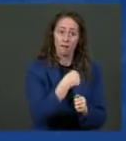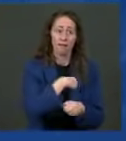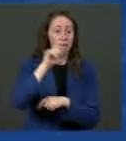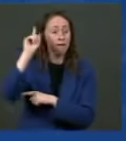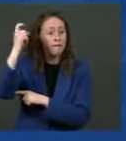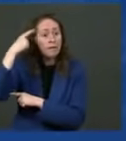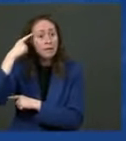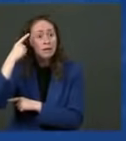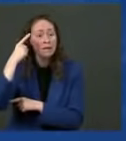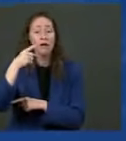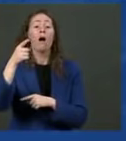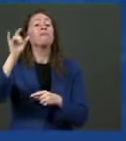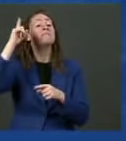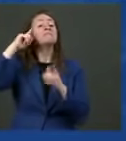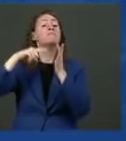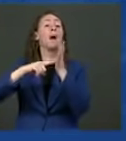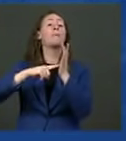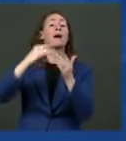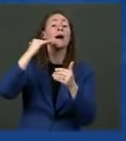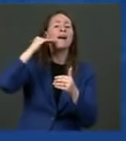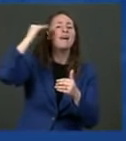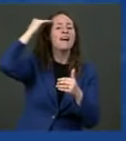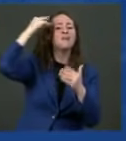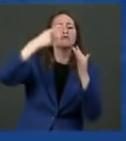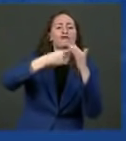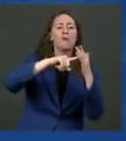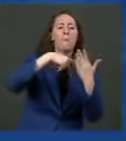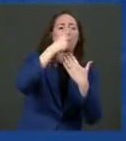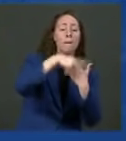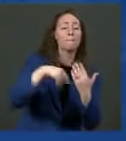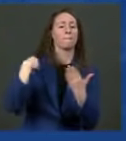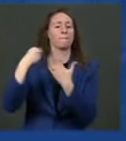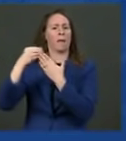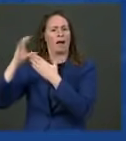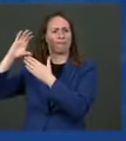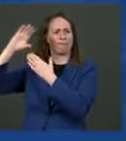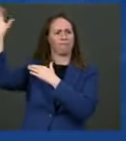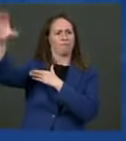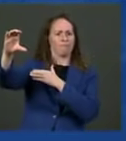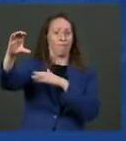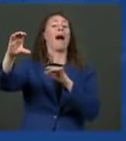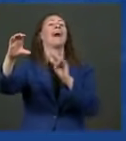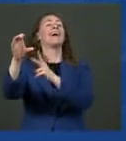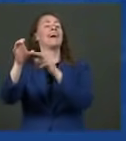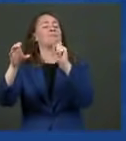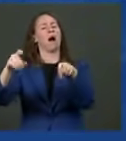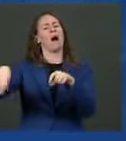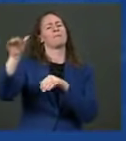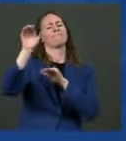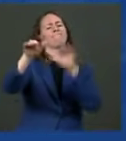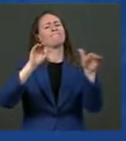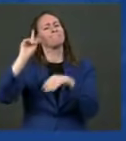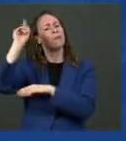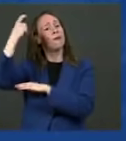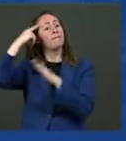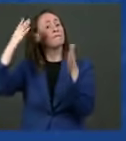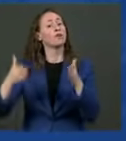it's funded by the federal government. But I'm calling on all governors to require vaccination for all teachers and